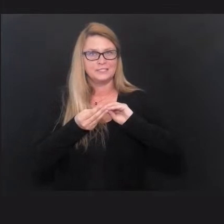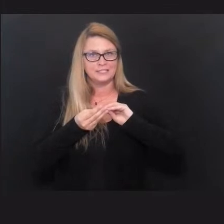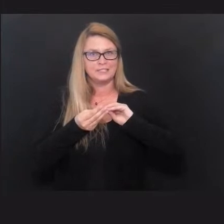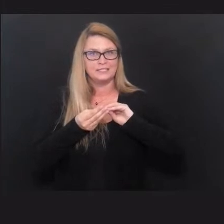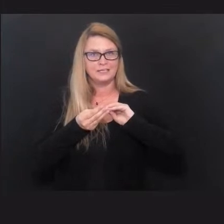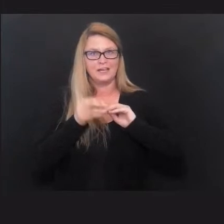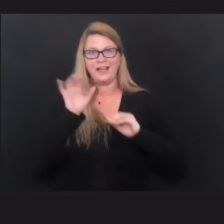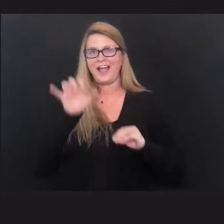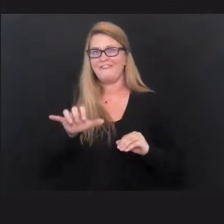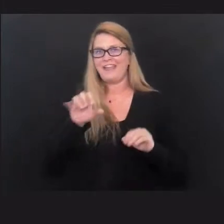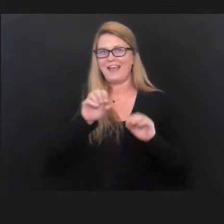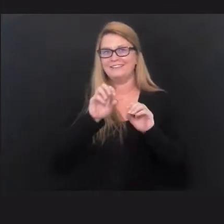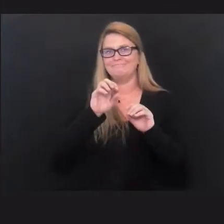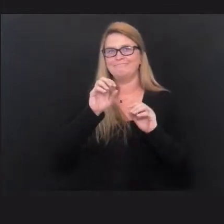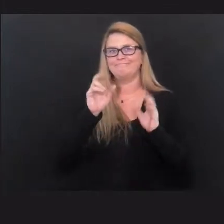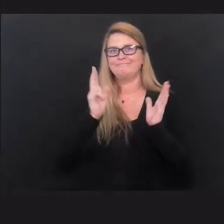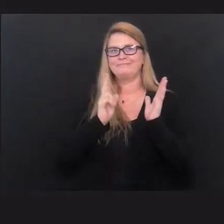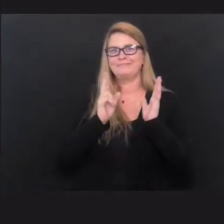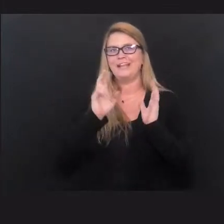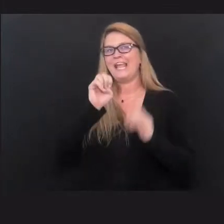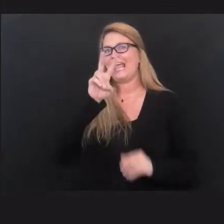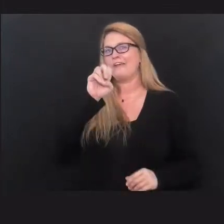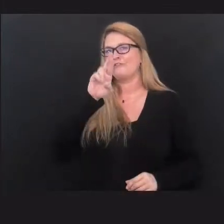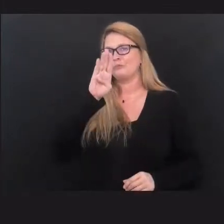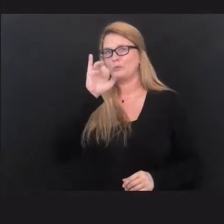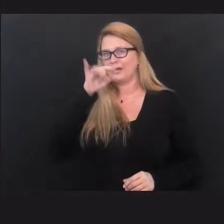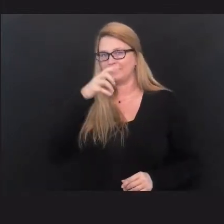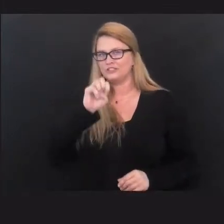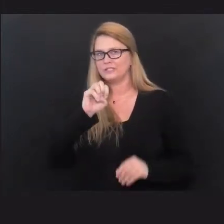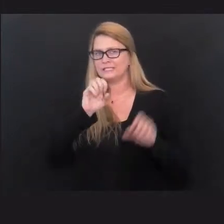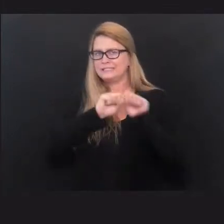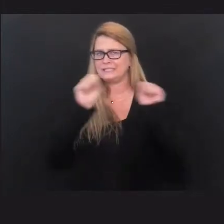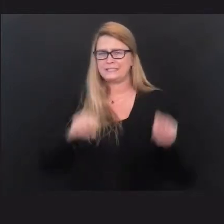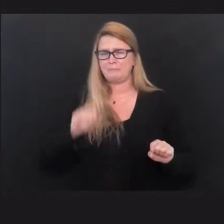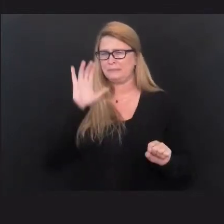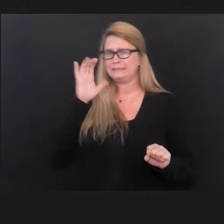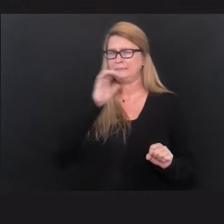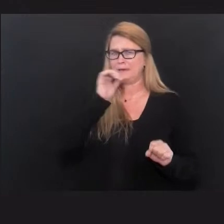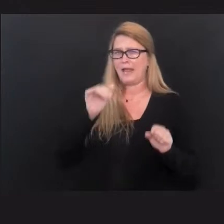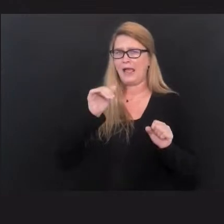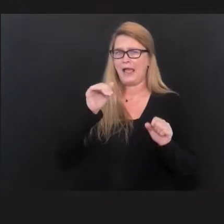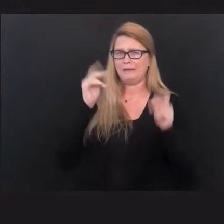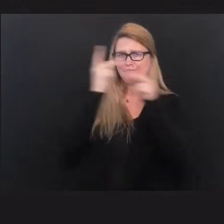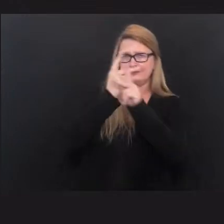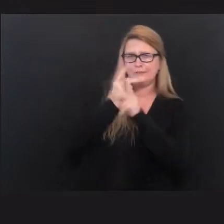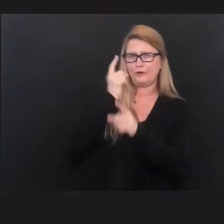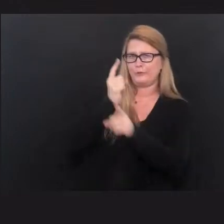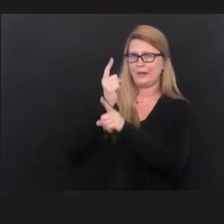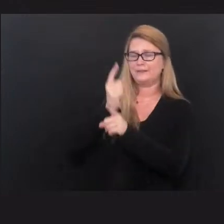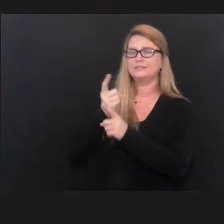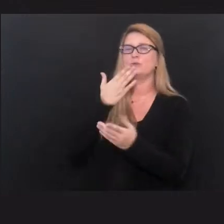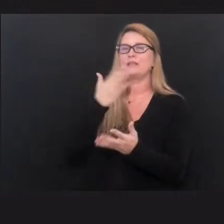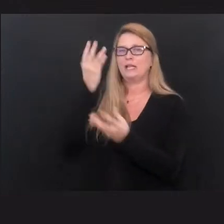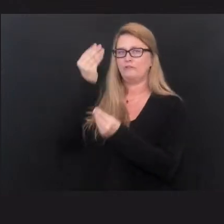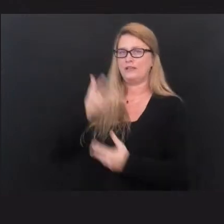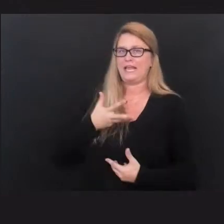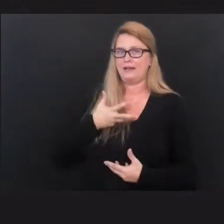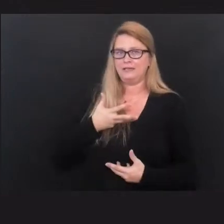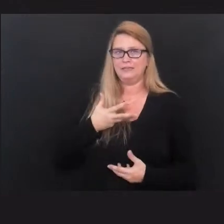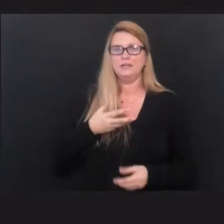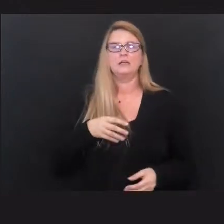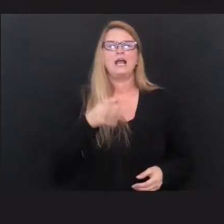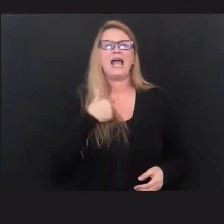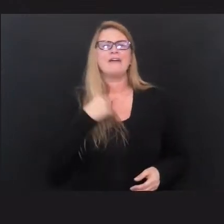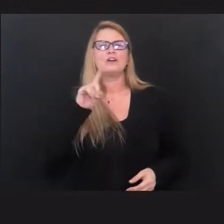the Everbridge system, because there were some things that didn't add up very well in the last briefing. So thank you for the updated information. I